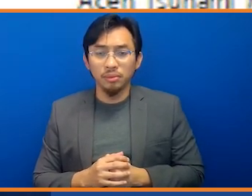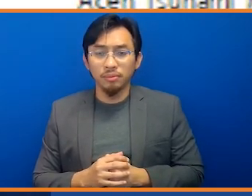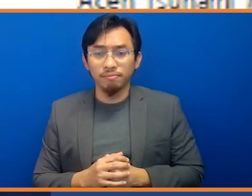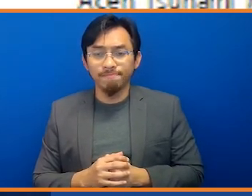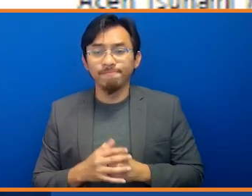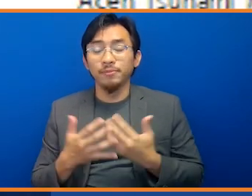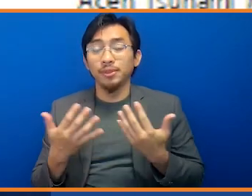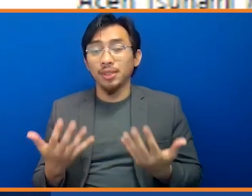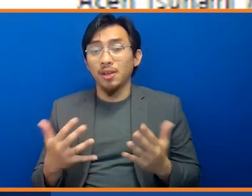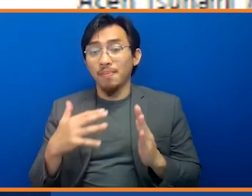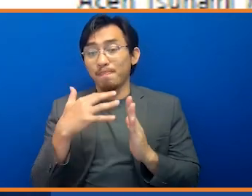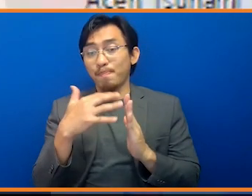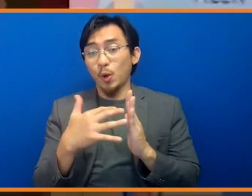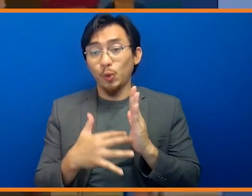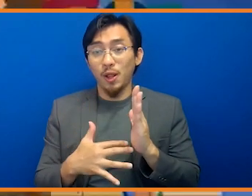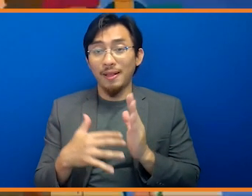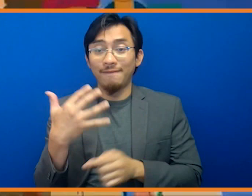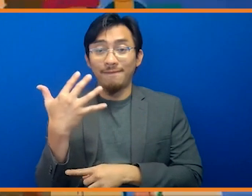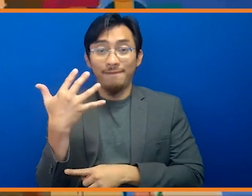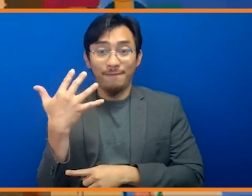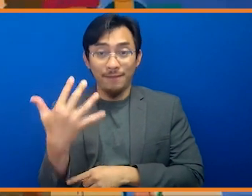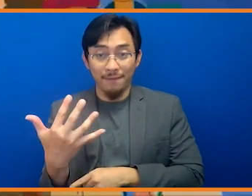So for this module 5,